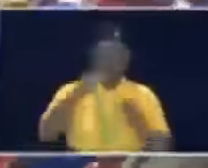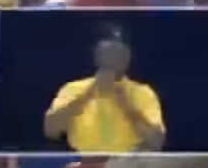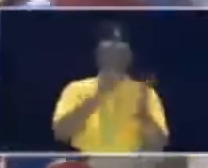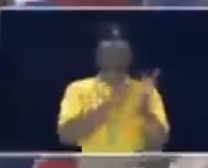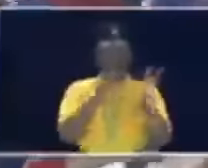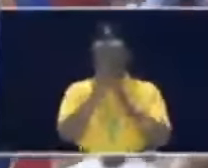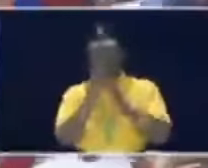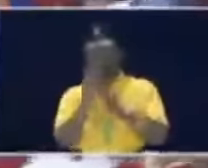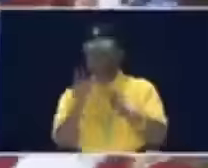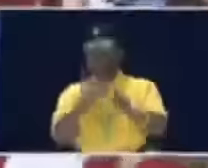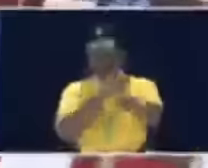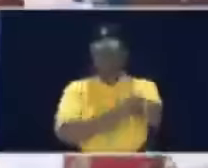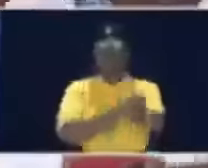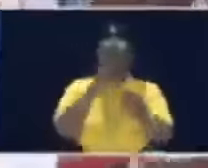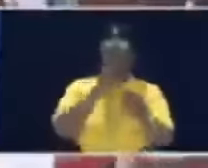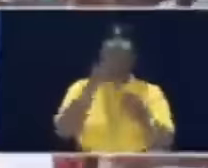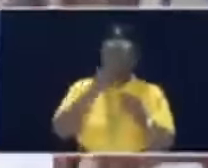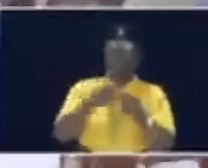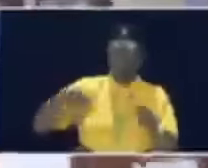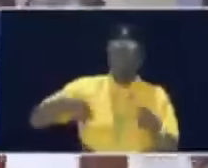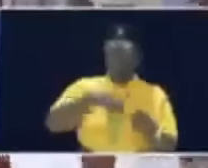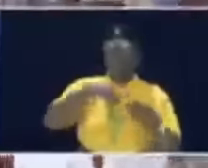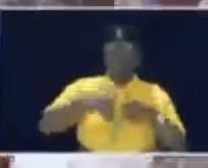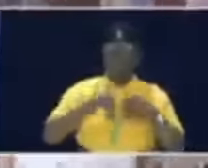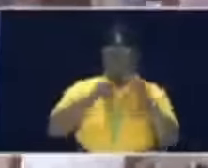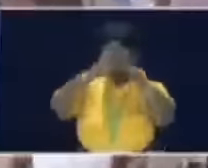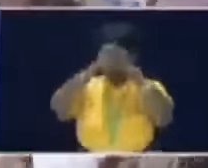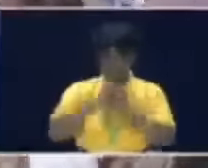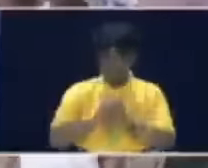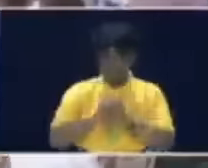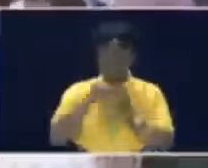Jesus' mighty name we have worshipped.